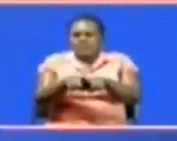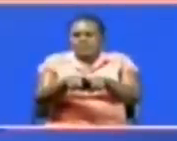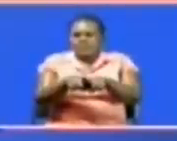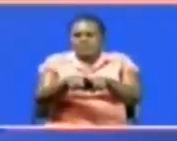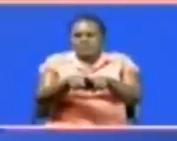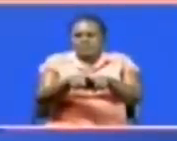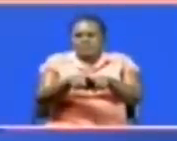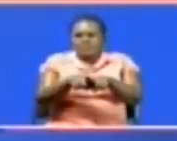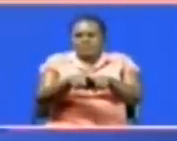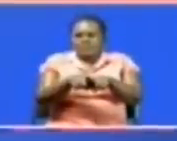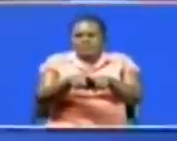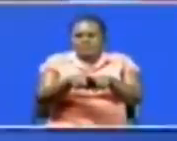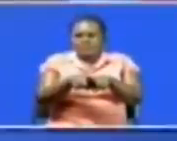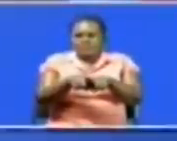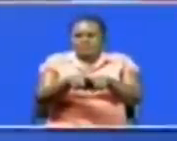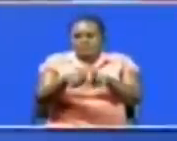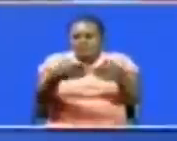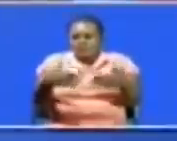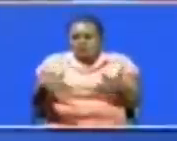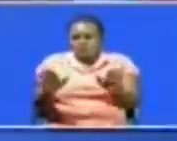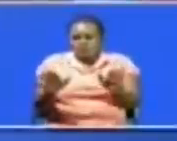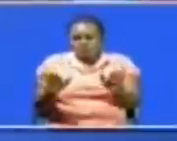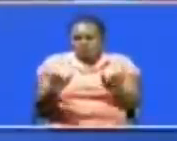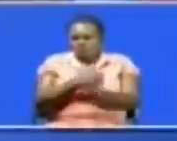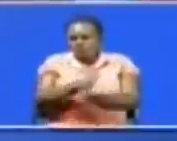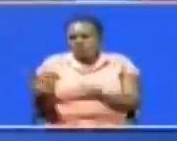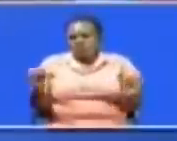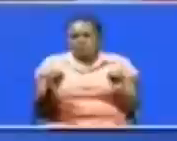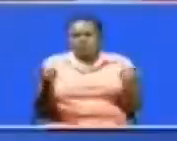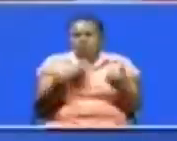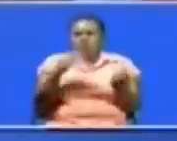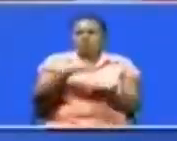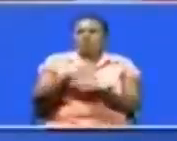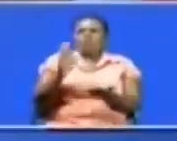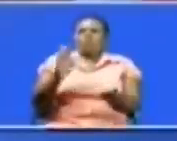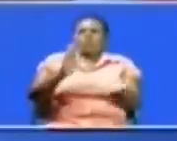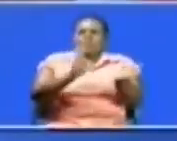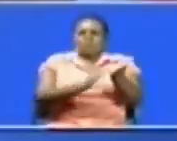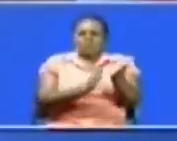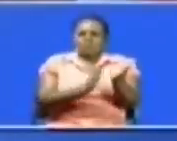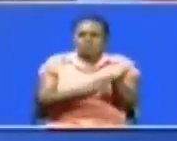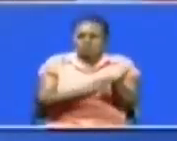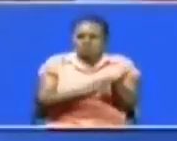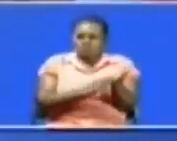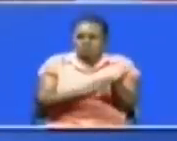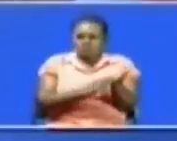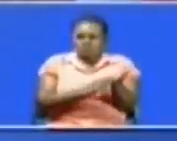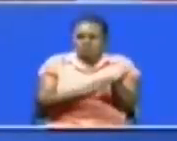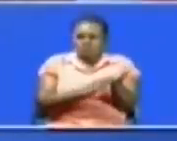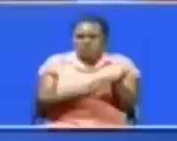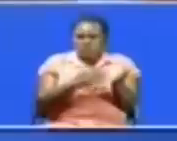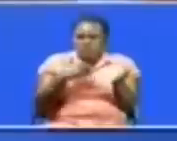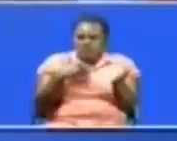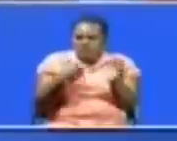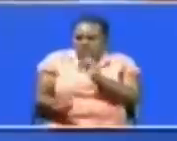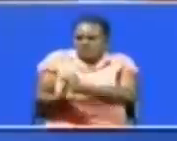use of revenues. Yeah, so that we don't lose our viewers. And as we get to talk more about these proposals, right, has there been a breakdown with the